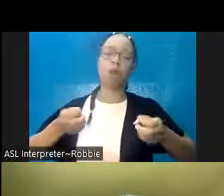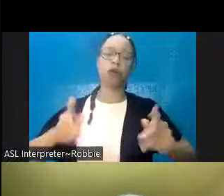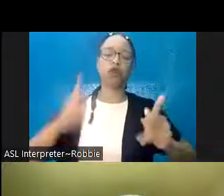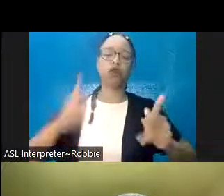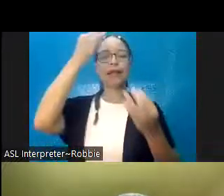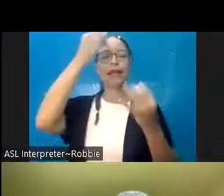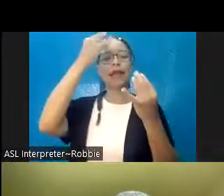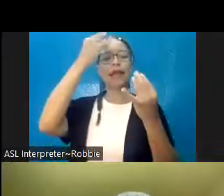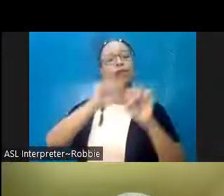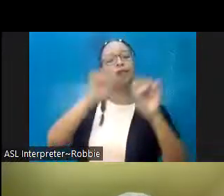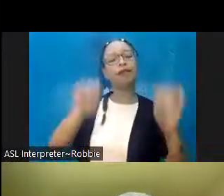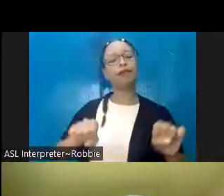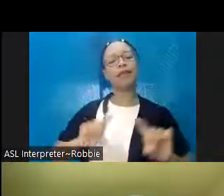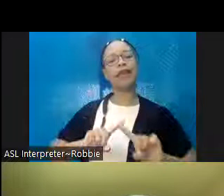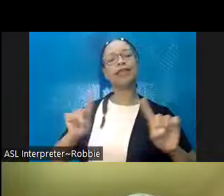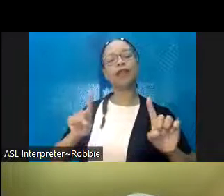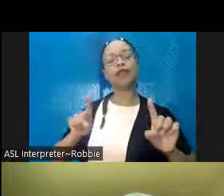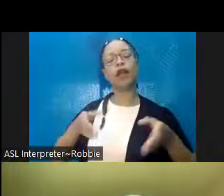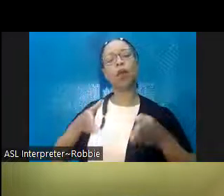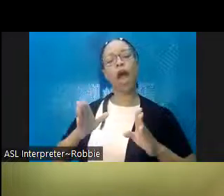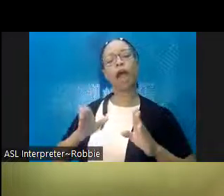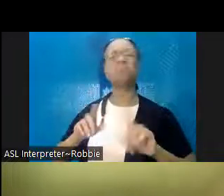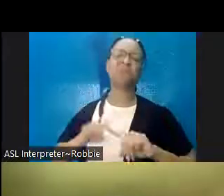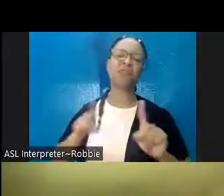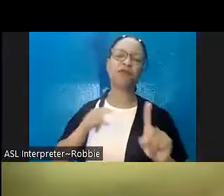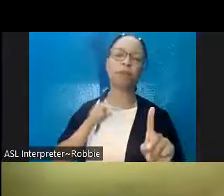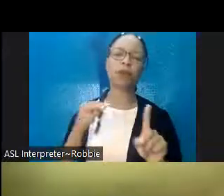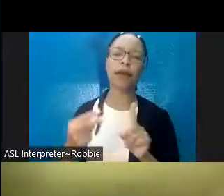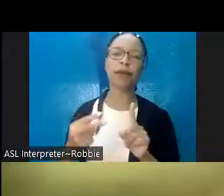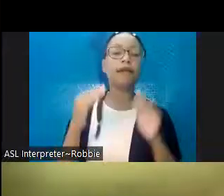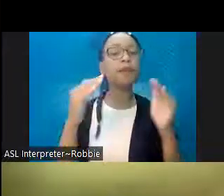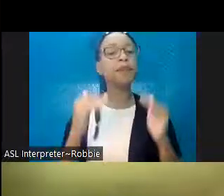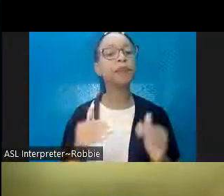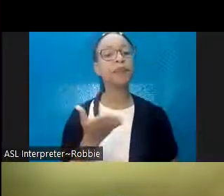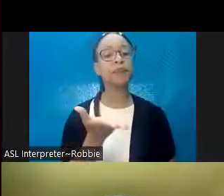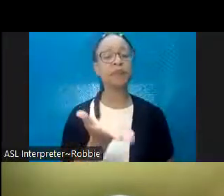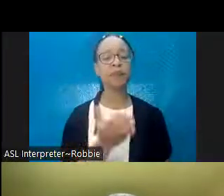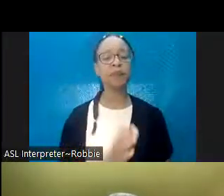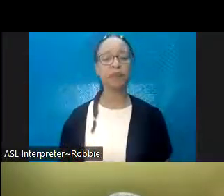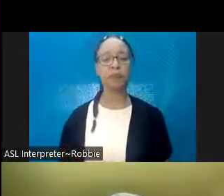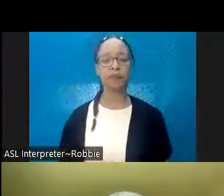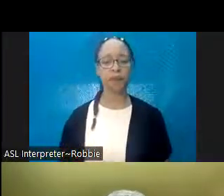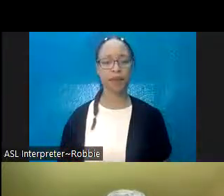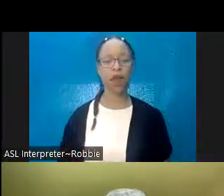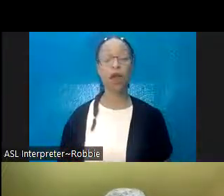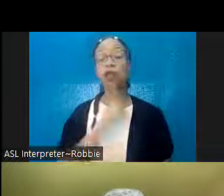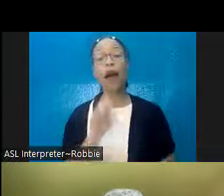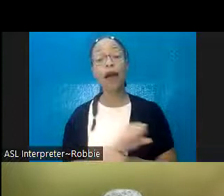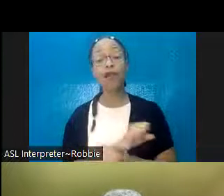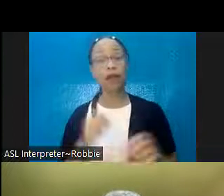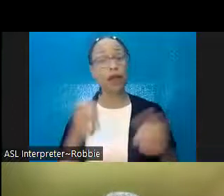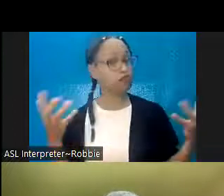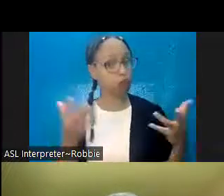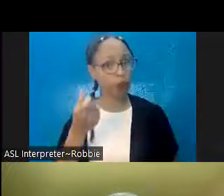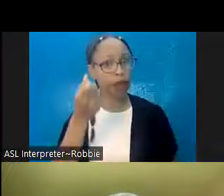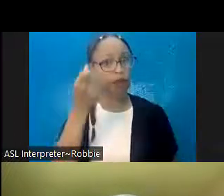about systems in a different way. Next slide. Now, what we actually understand,